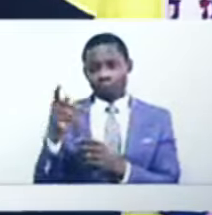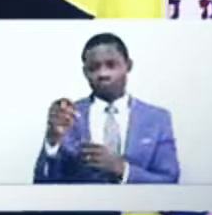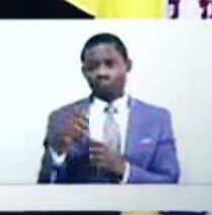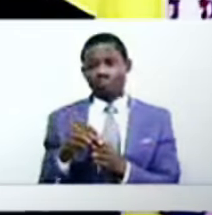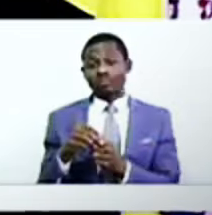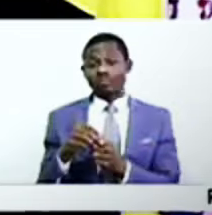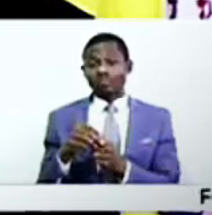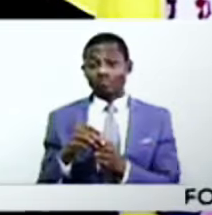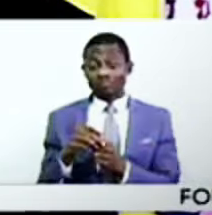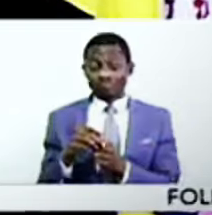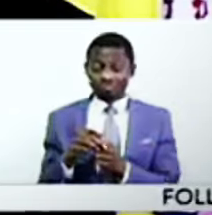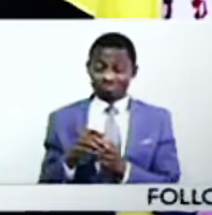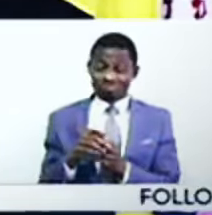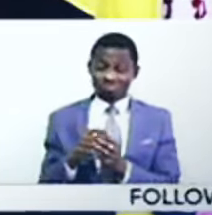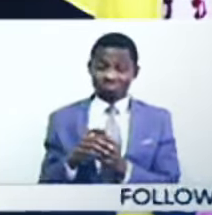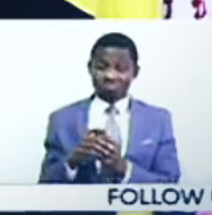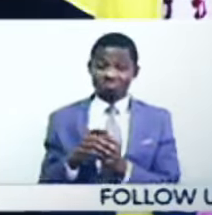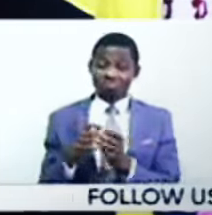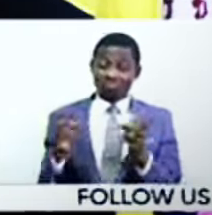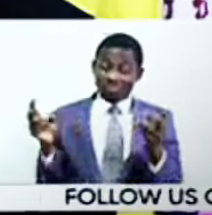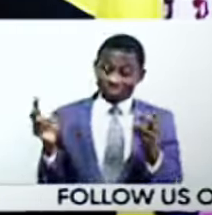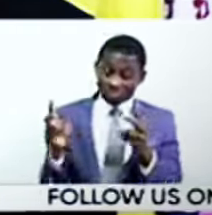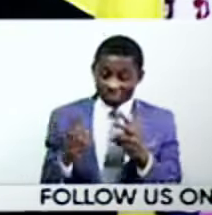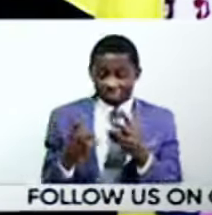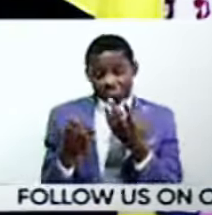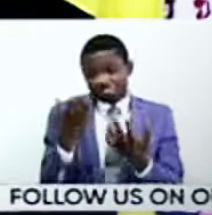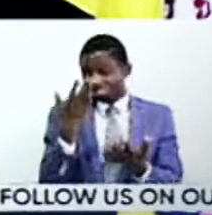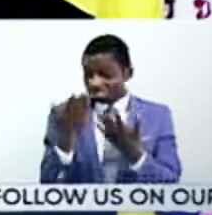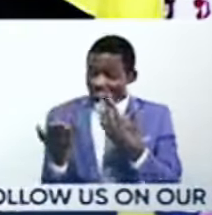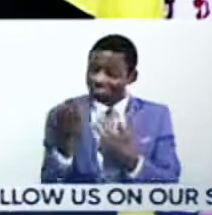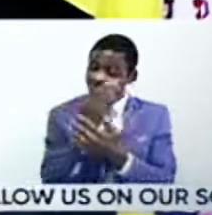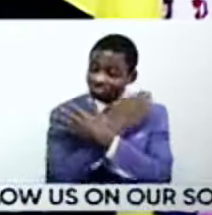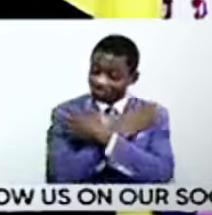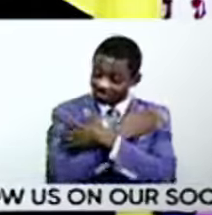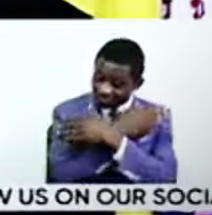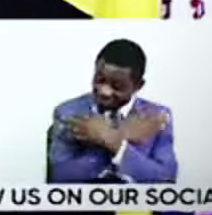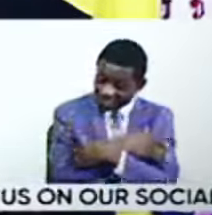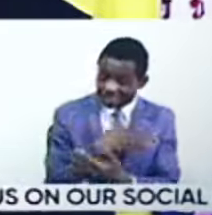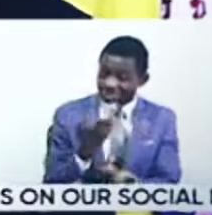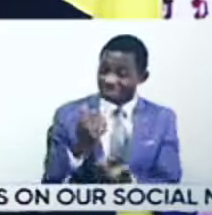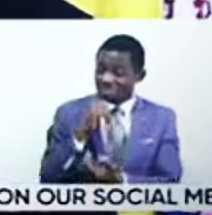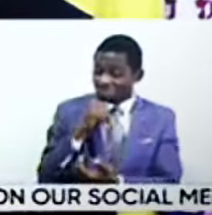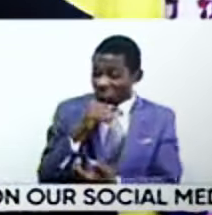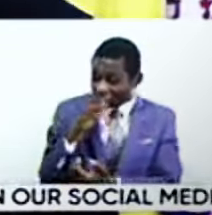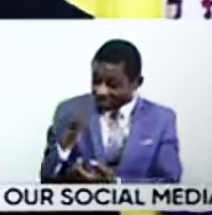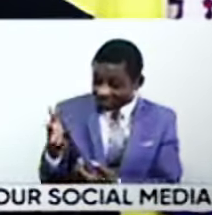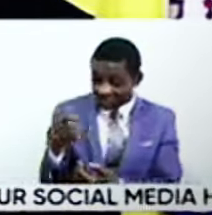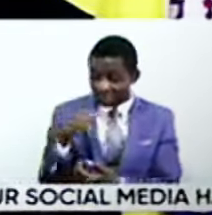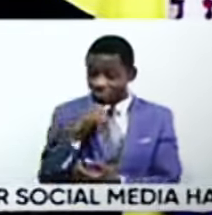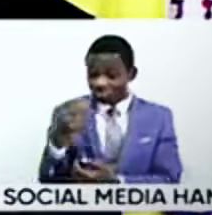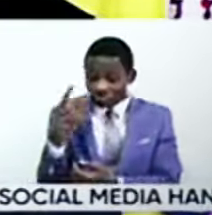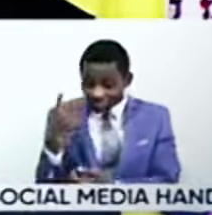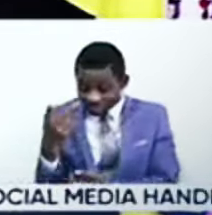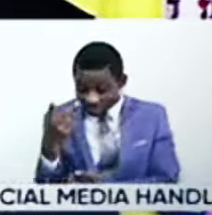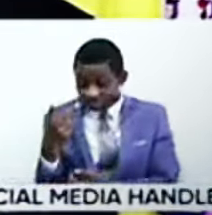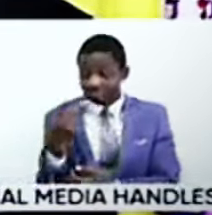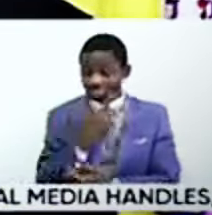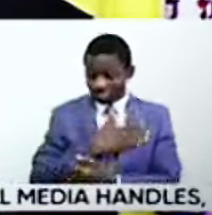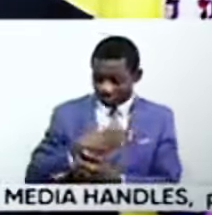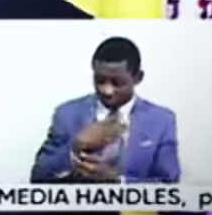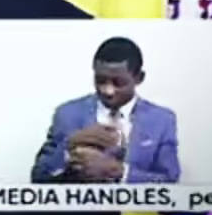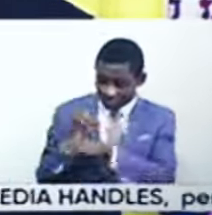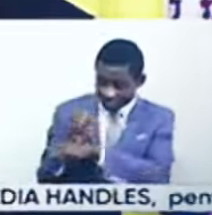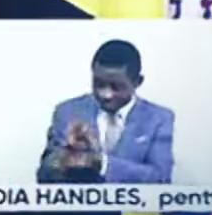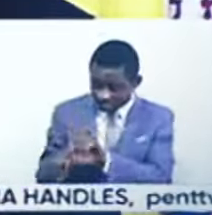If for any reason you we're not around on Sunday, please, I'll encourage you to get the